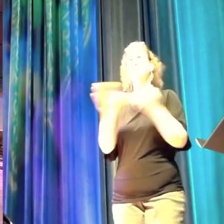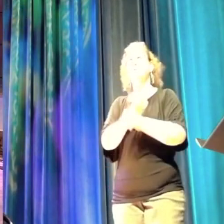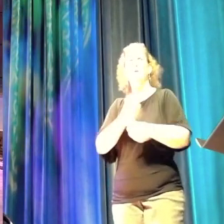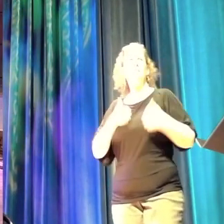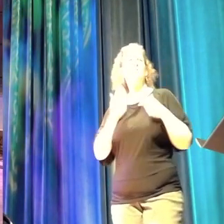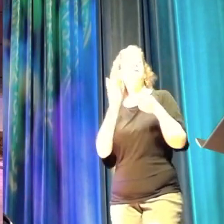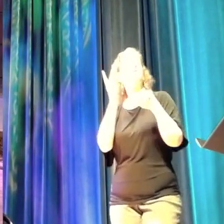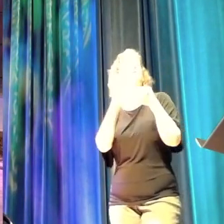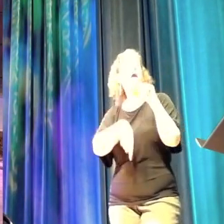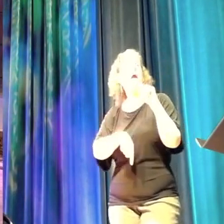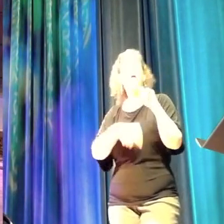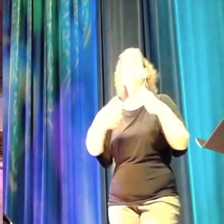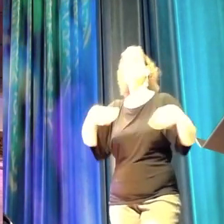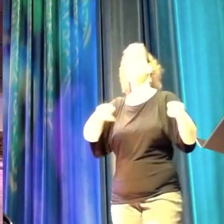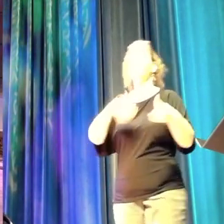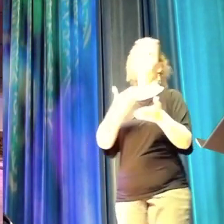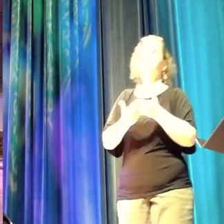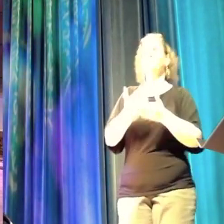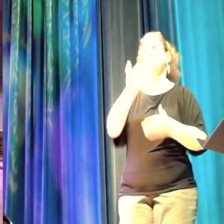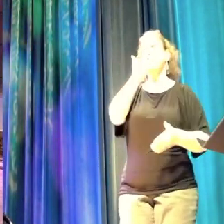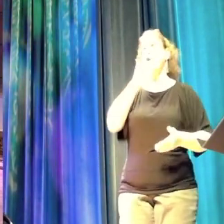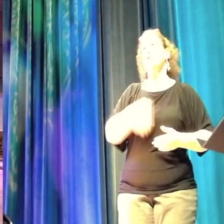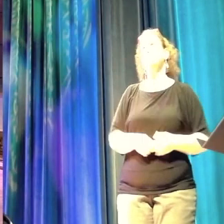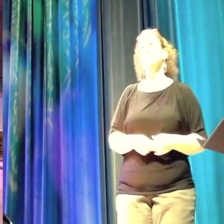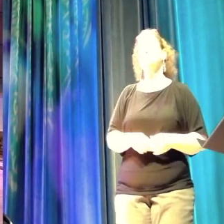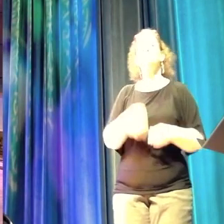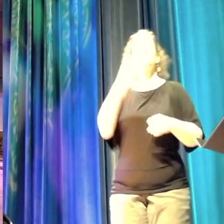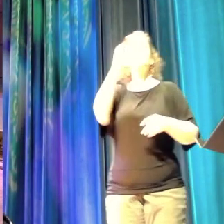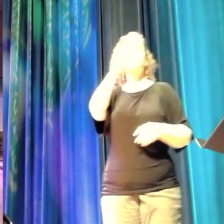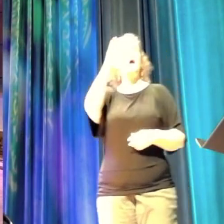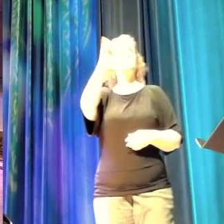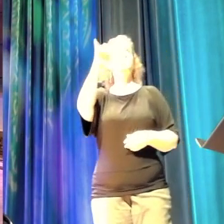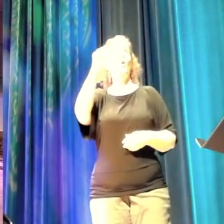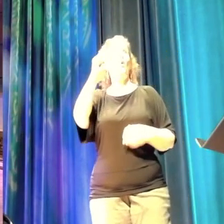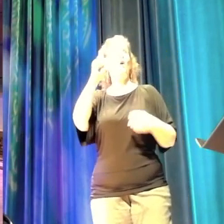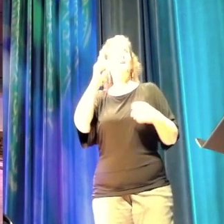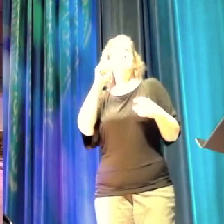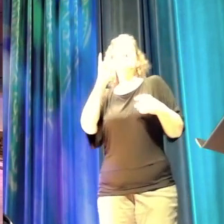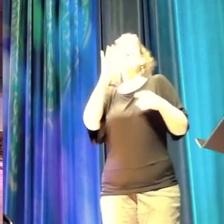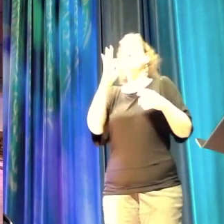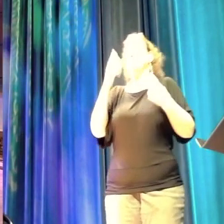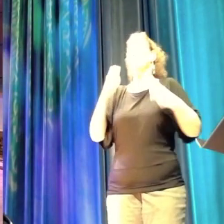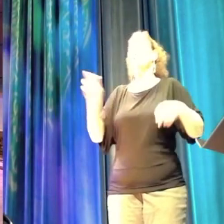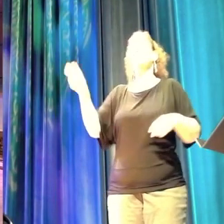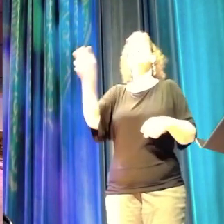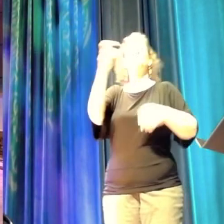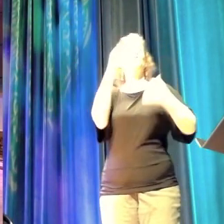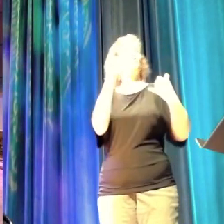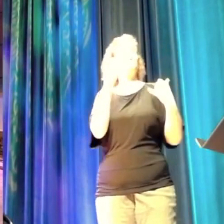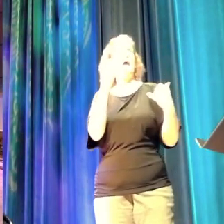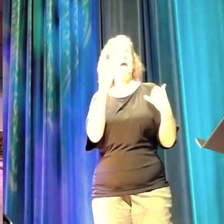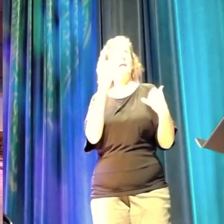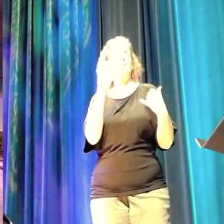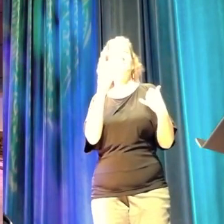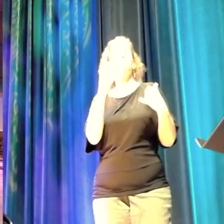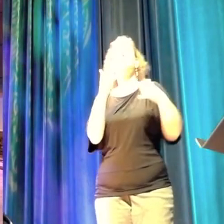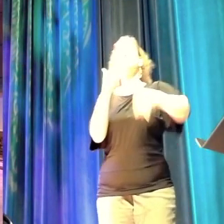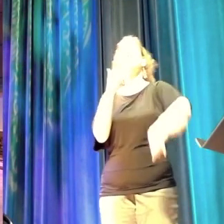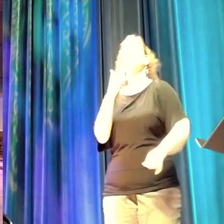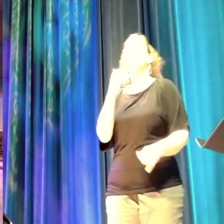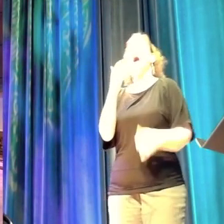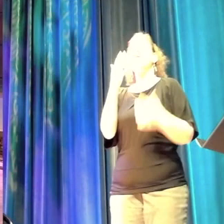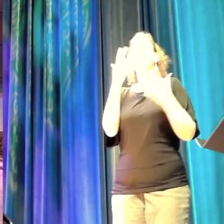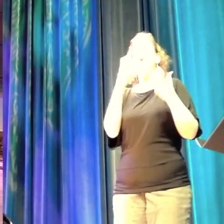life. While Mr. Carter and the Lightboys are traveling today, I would like to offer him and the others a